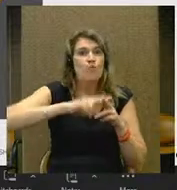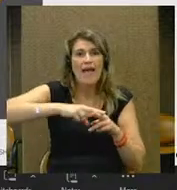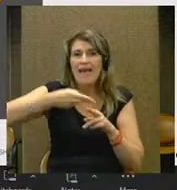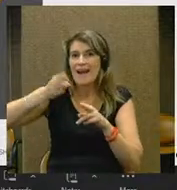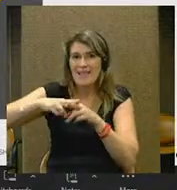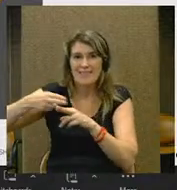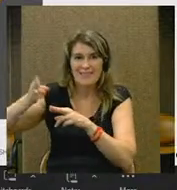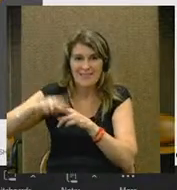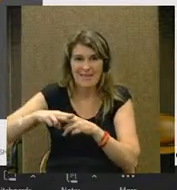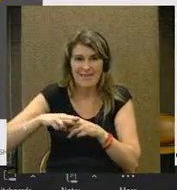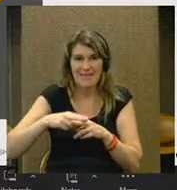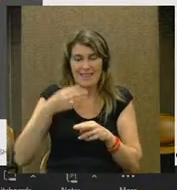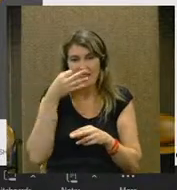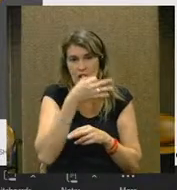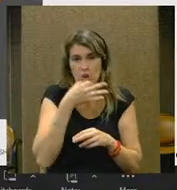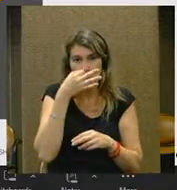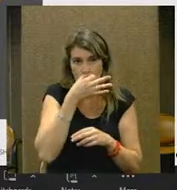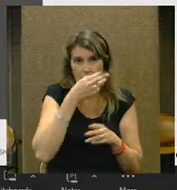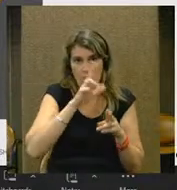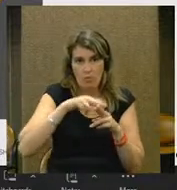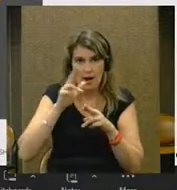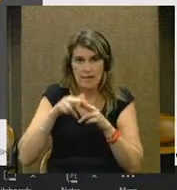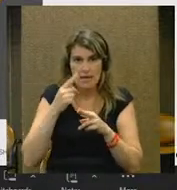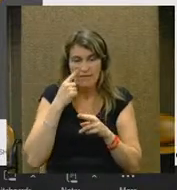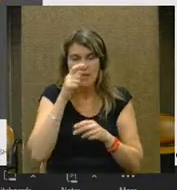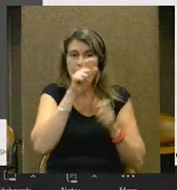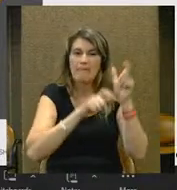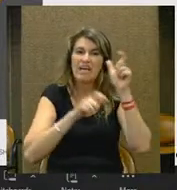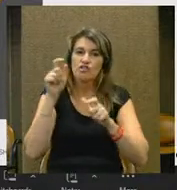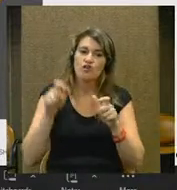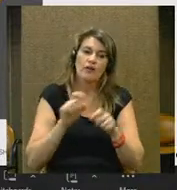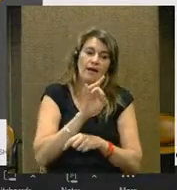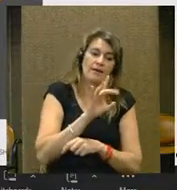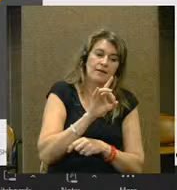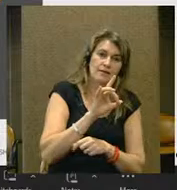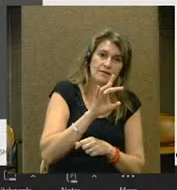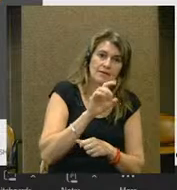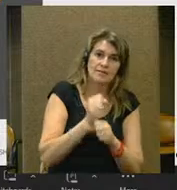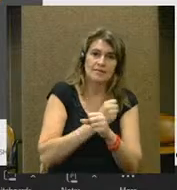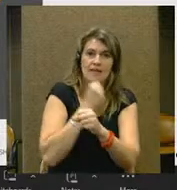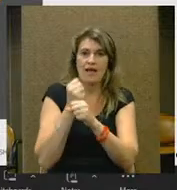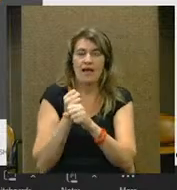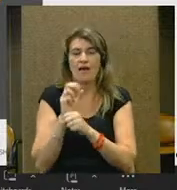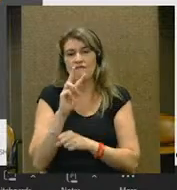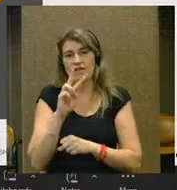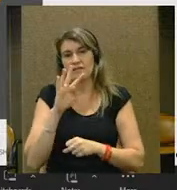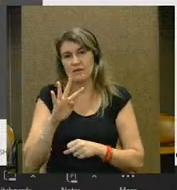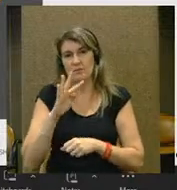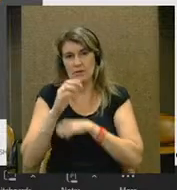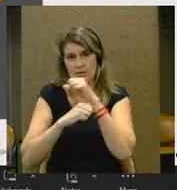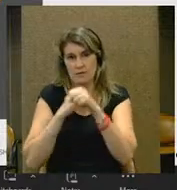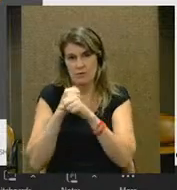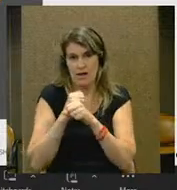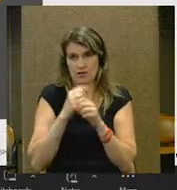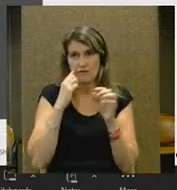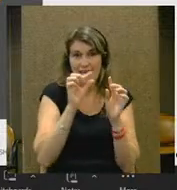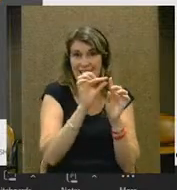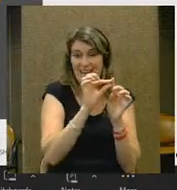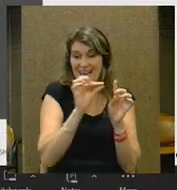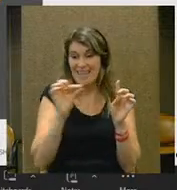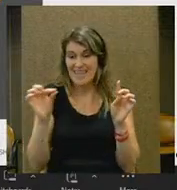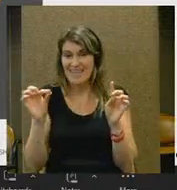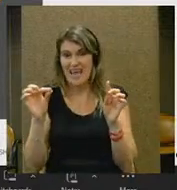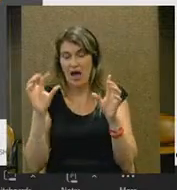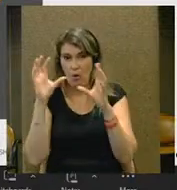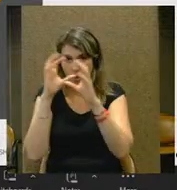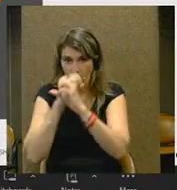And if you look at that dark blue, that dark blue line, those are the deaths primarily